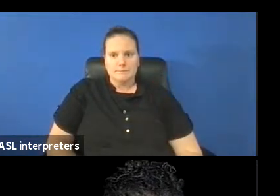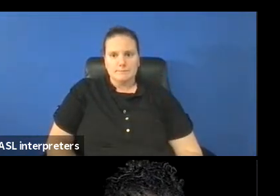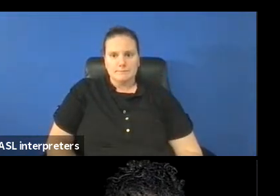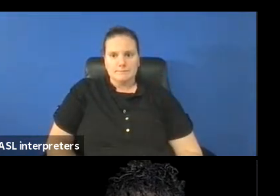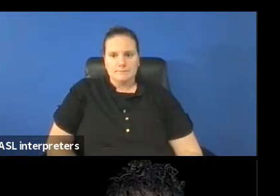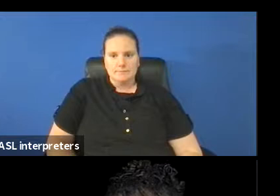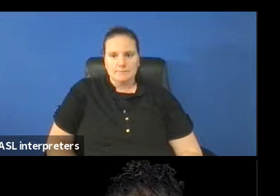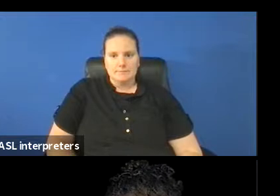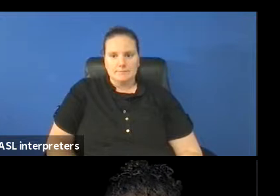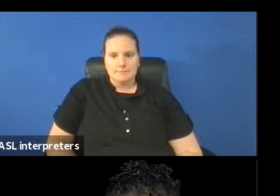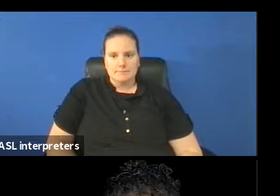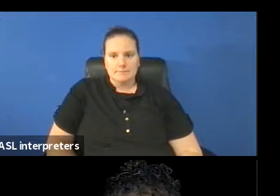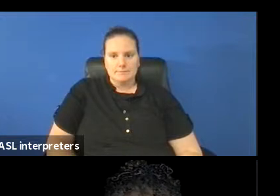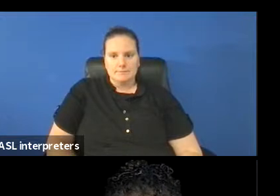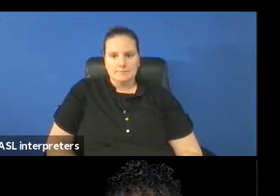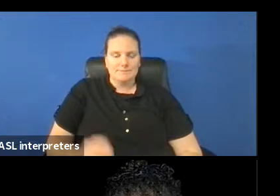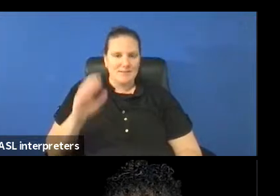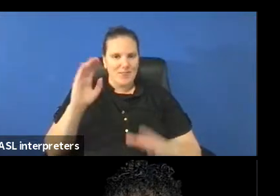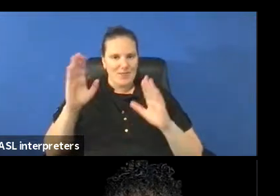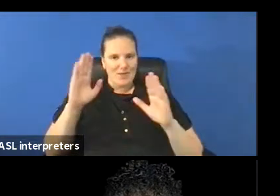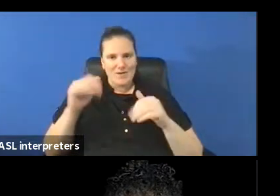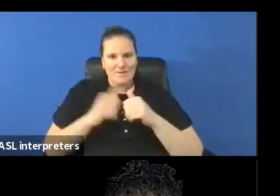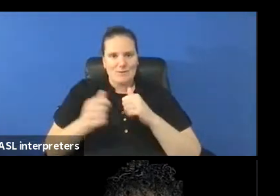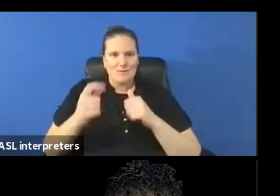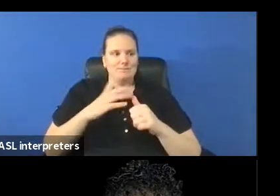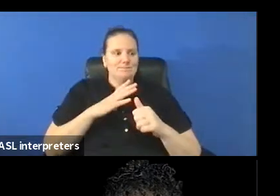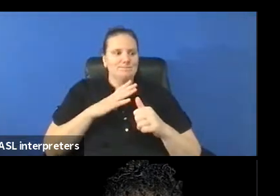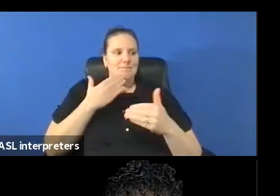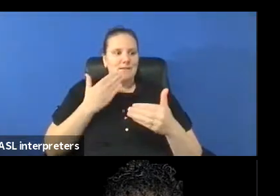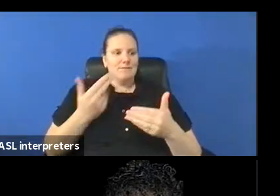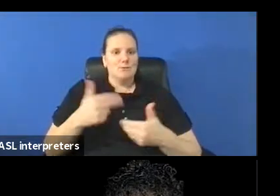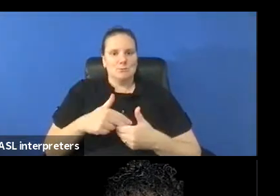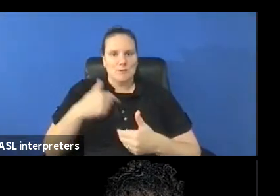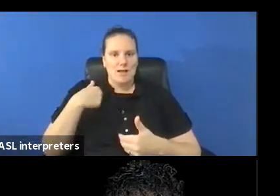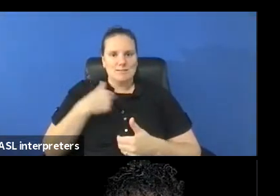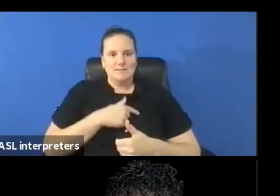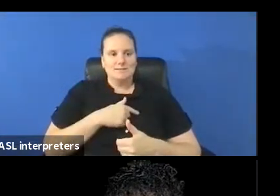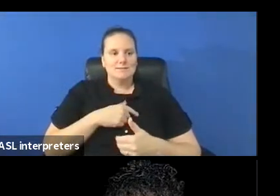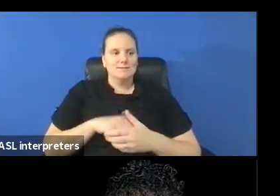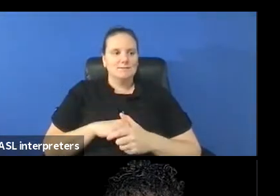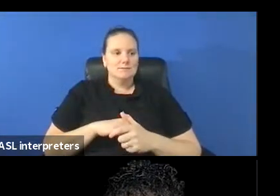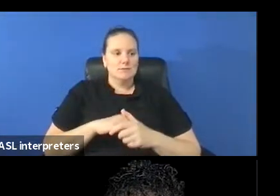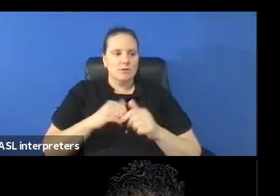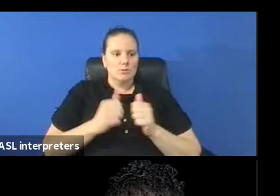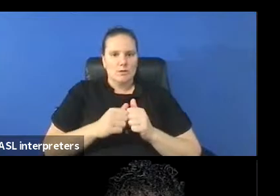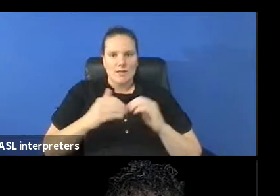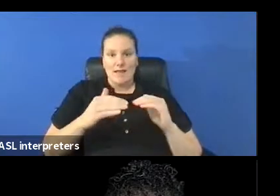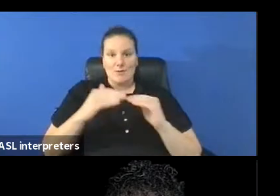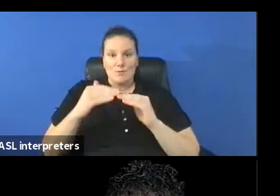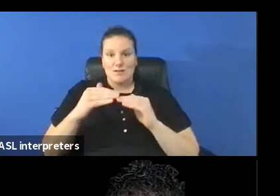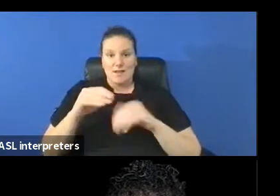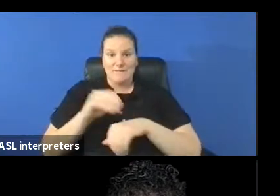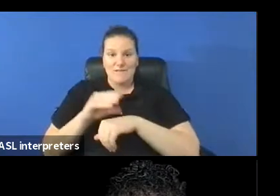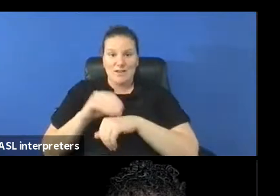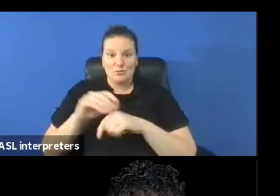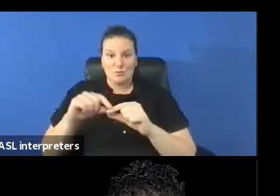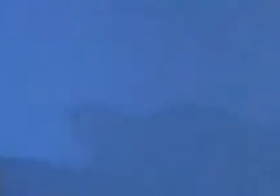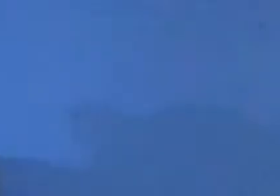Great. Hi, everybody. Thank you for coming and joining us with the Equity Advisory